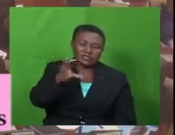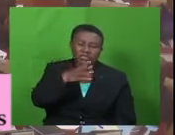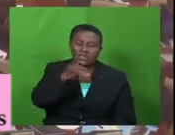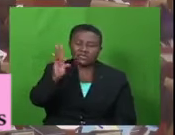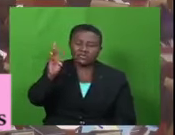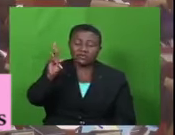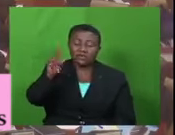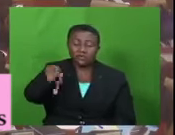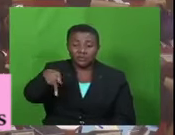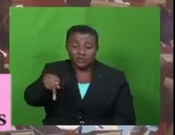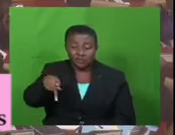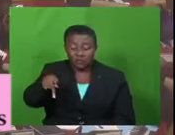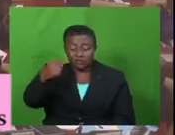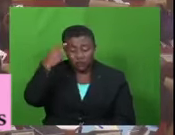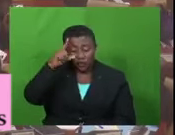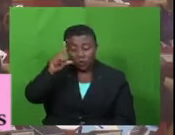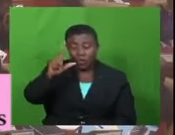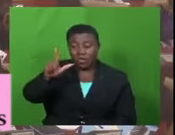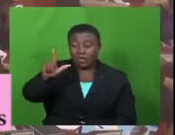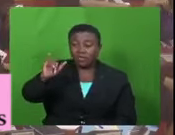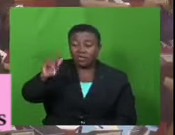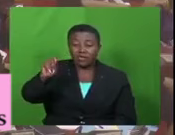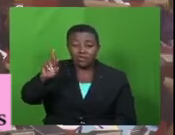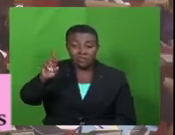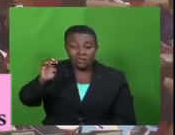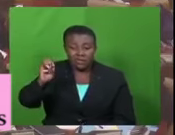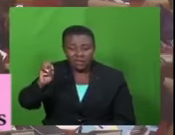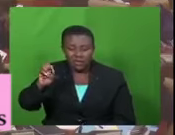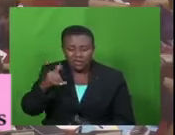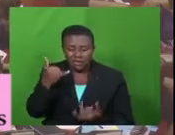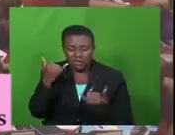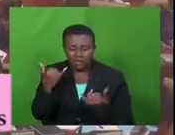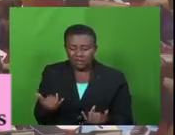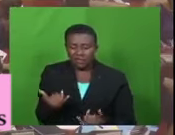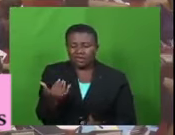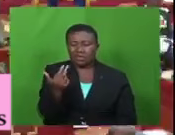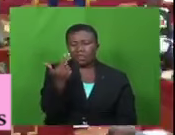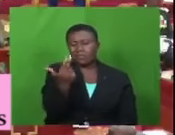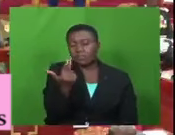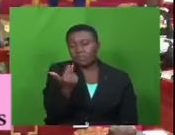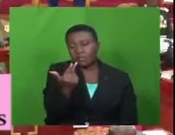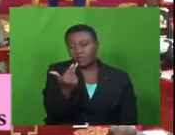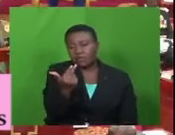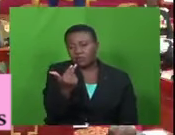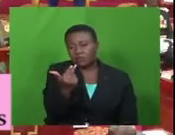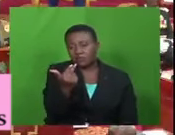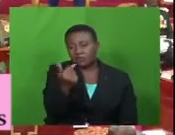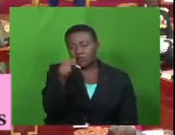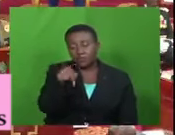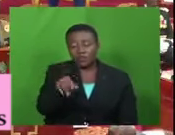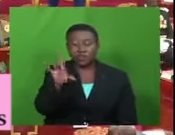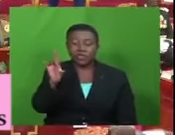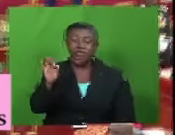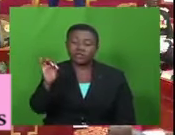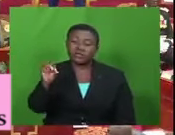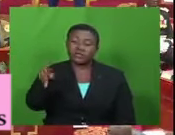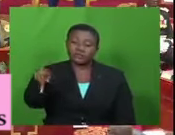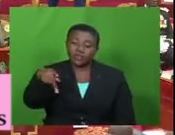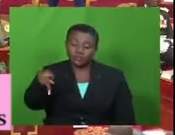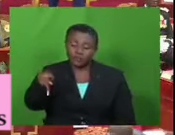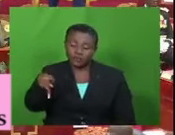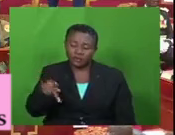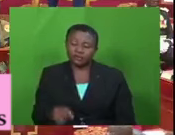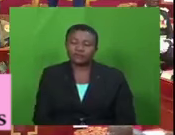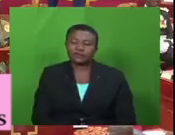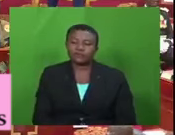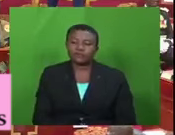litre, and is now selling on the average at 13 cedis and 80 pesos a litre, which